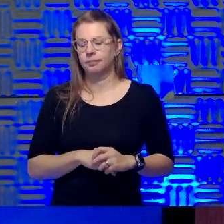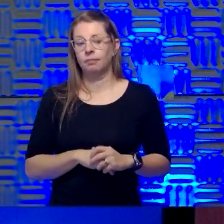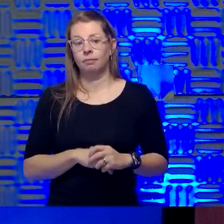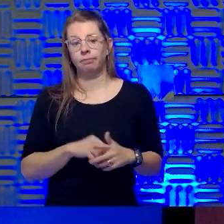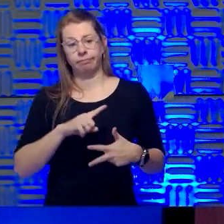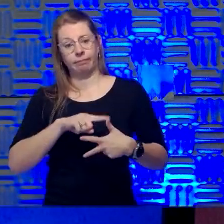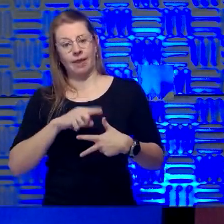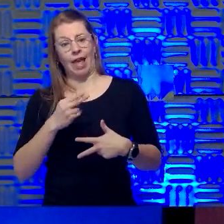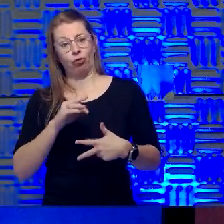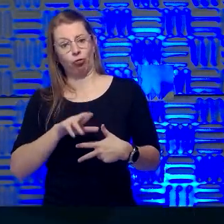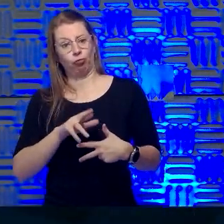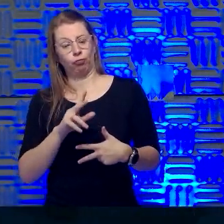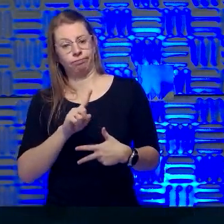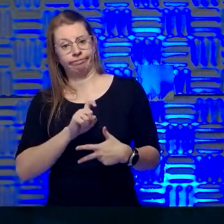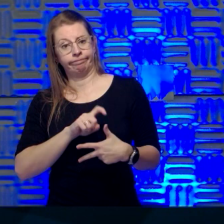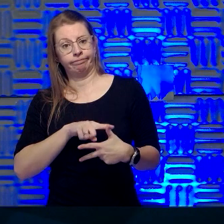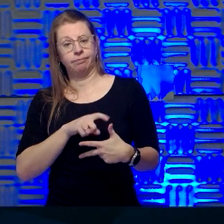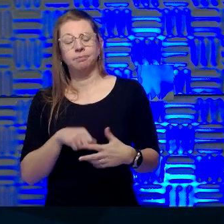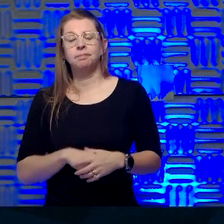Heather?